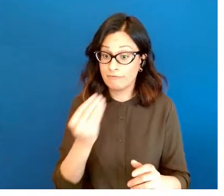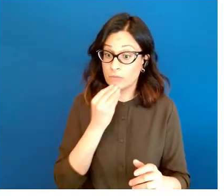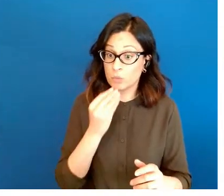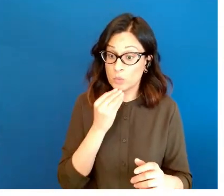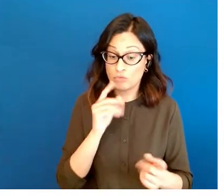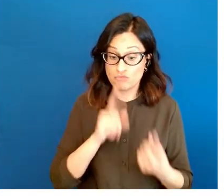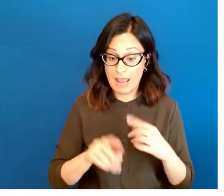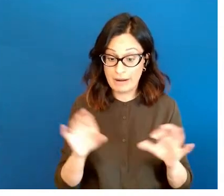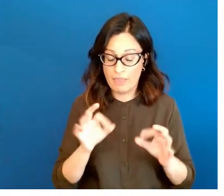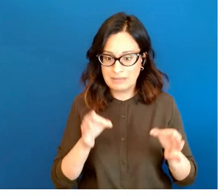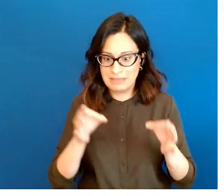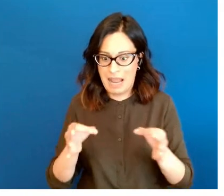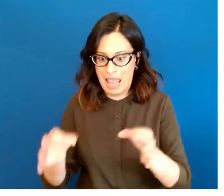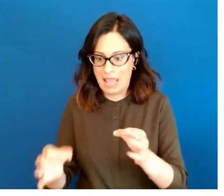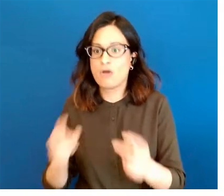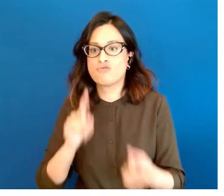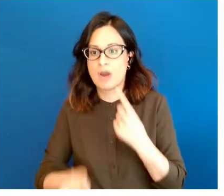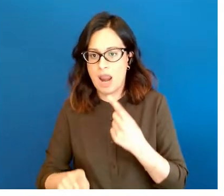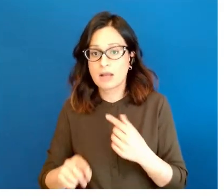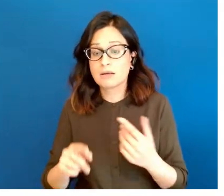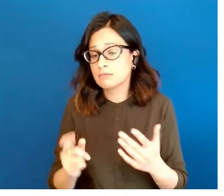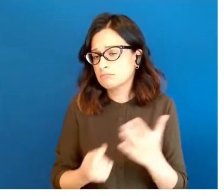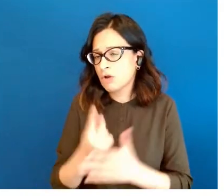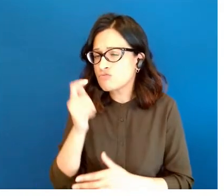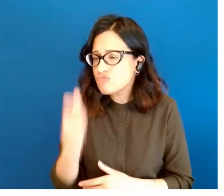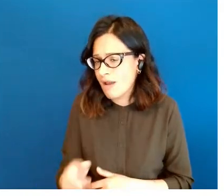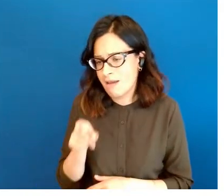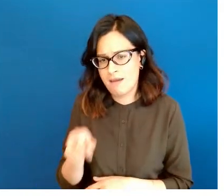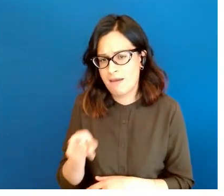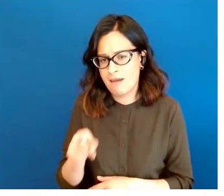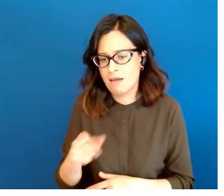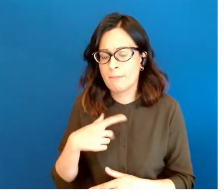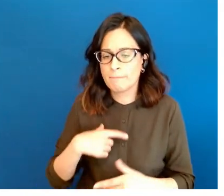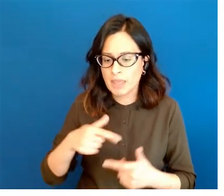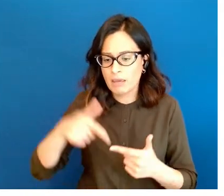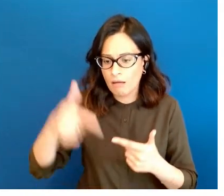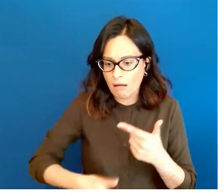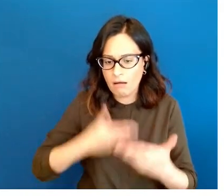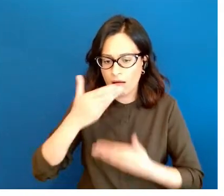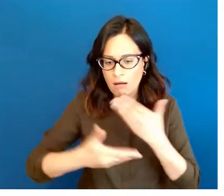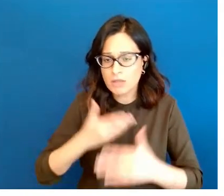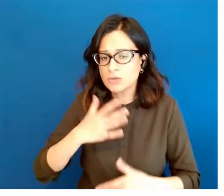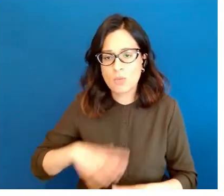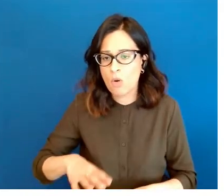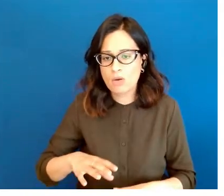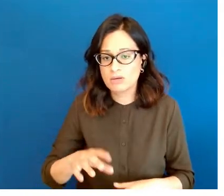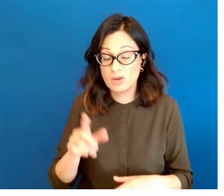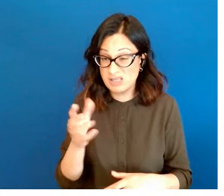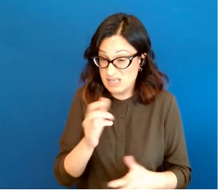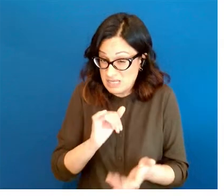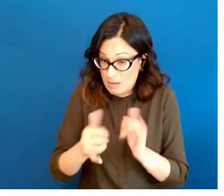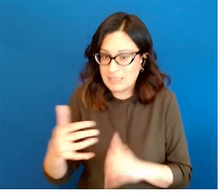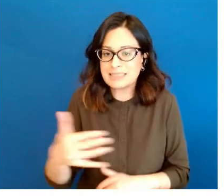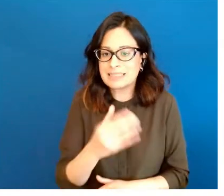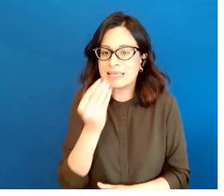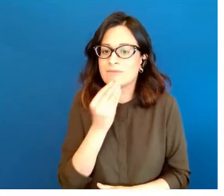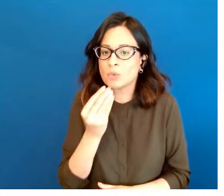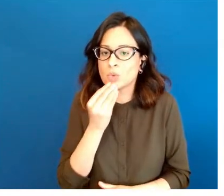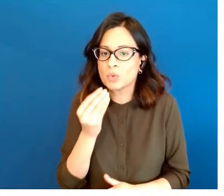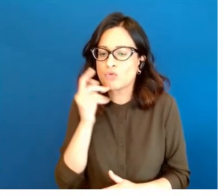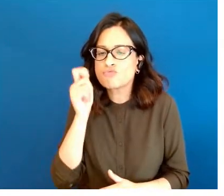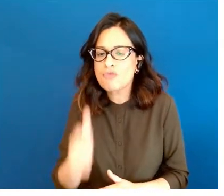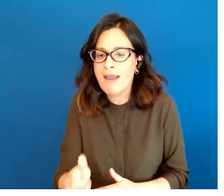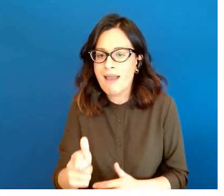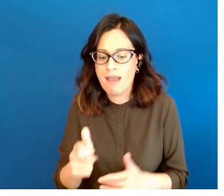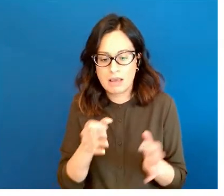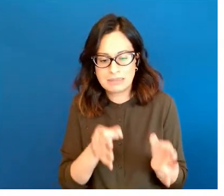are allergic can occur. They are very rare. I don't want to dwell on them. They can sometimes be seen with seafood. There is a rare syndrome of delayed anaphylactic